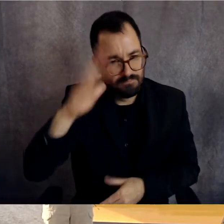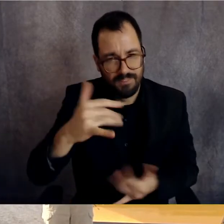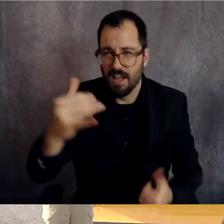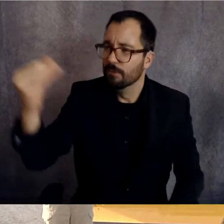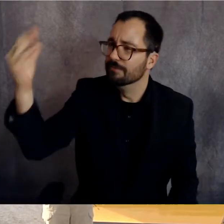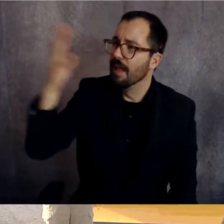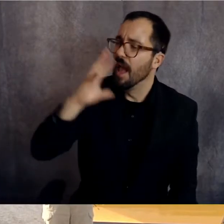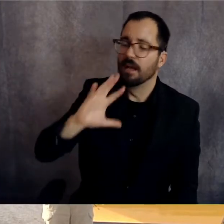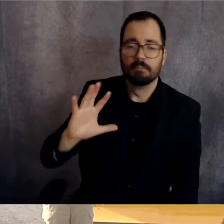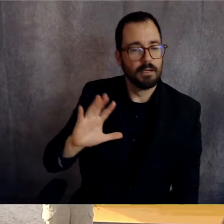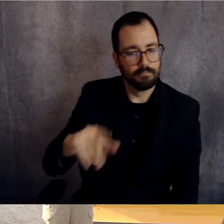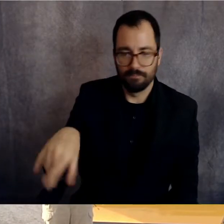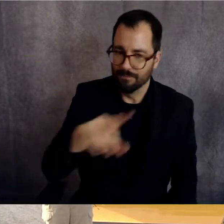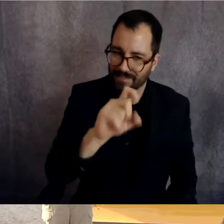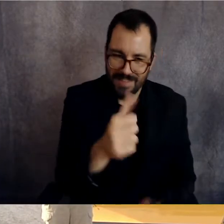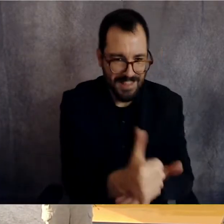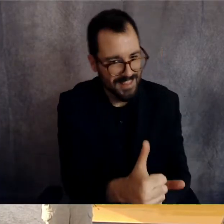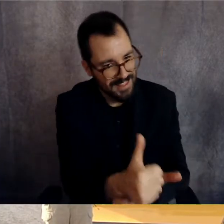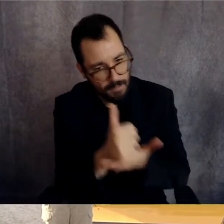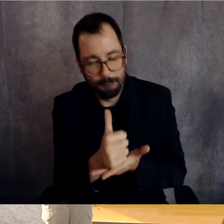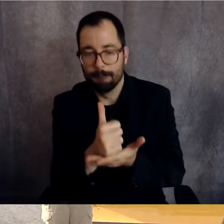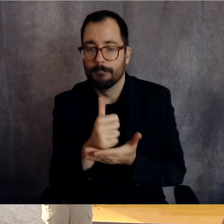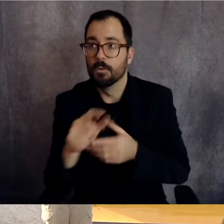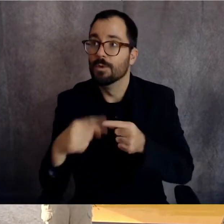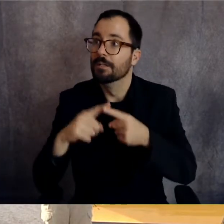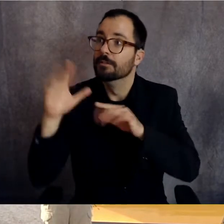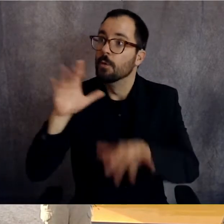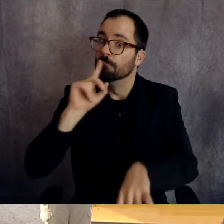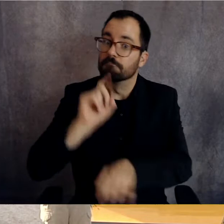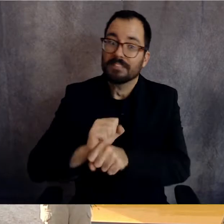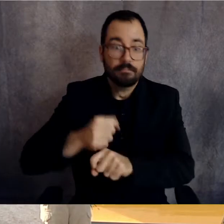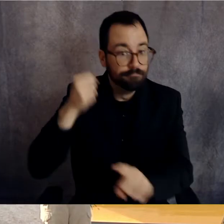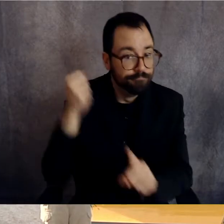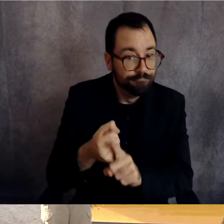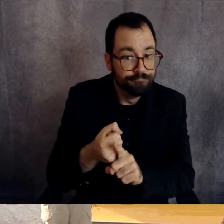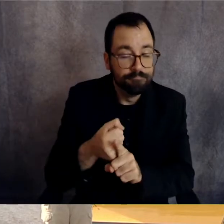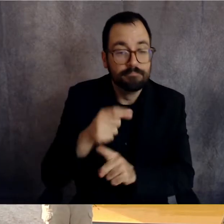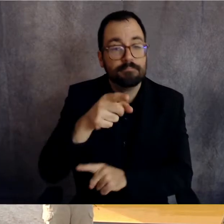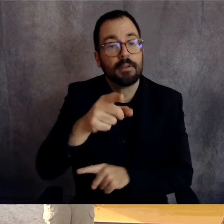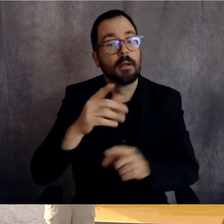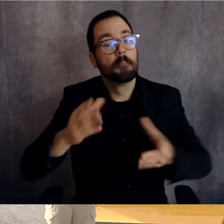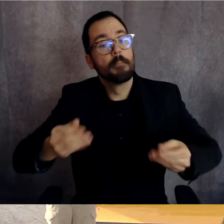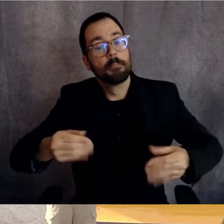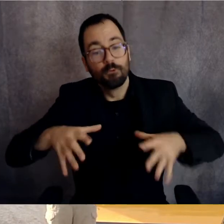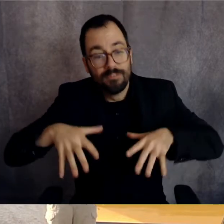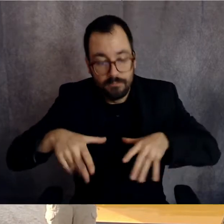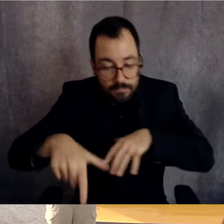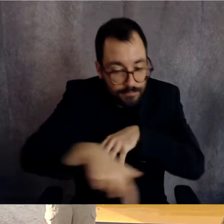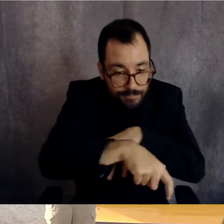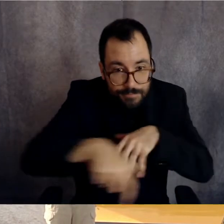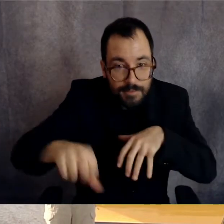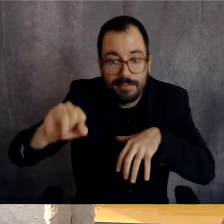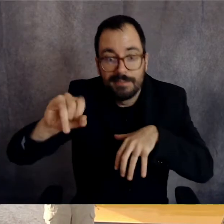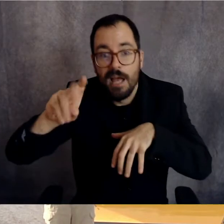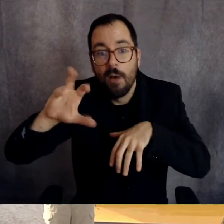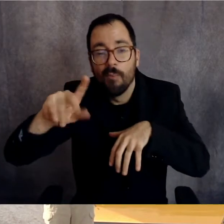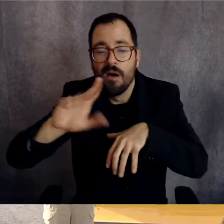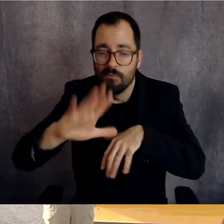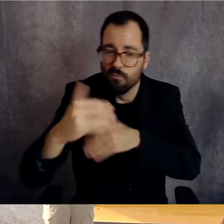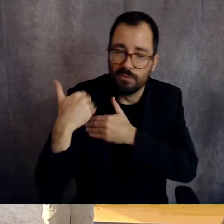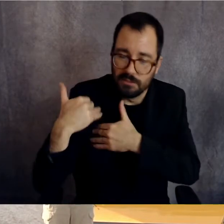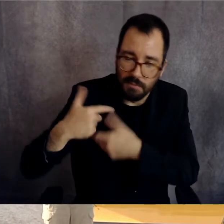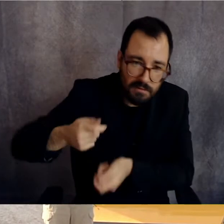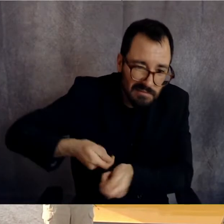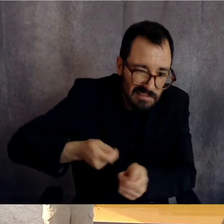we want you to understand that when snow does come, the sidewalk in front of your property is your responsibility to shovel and de-ice.